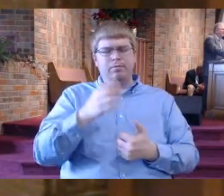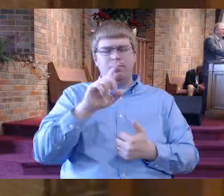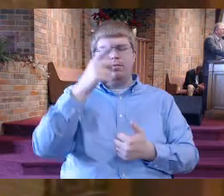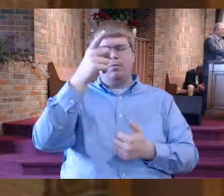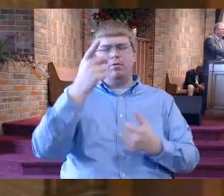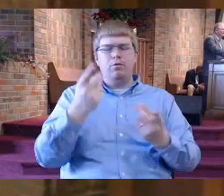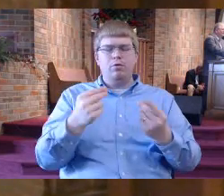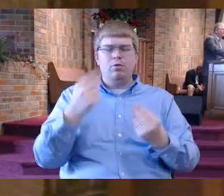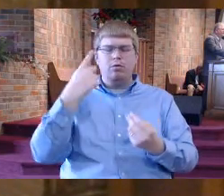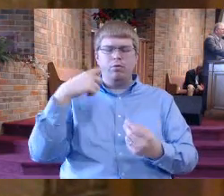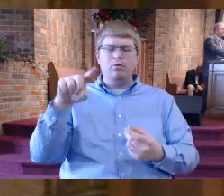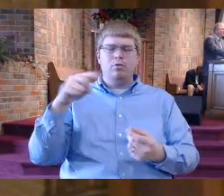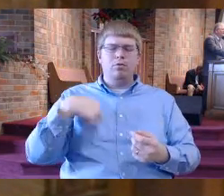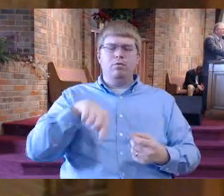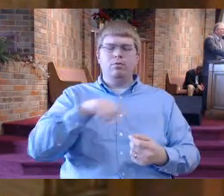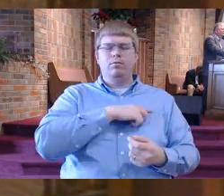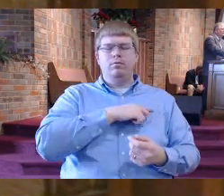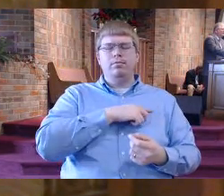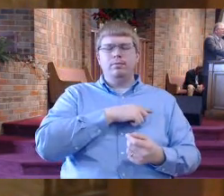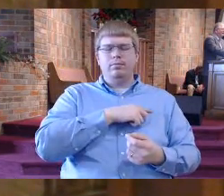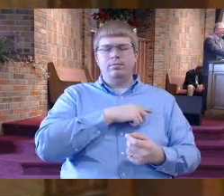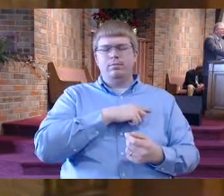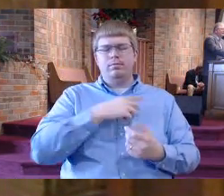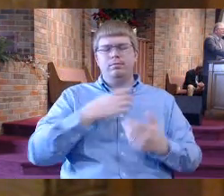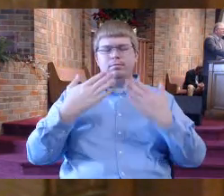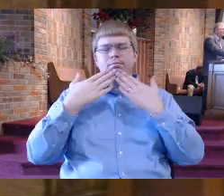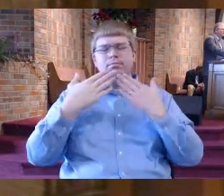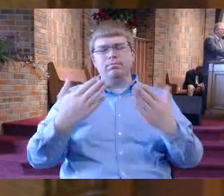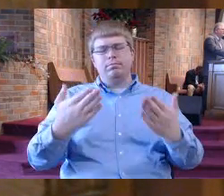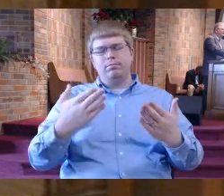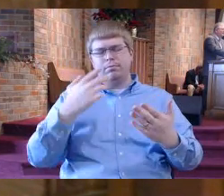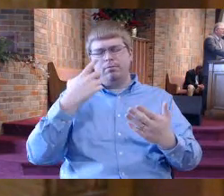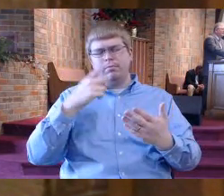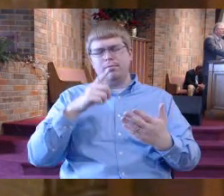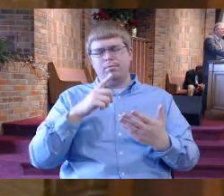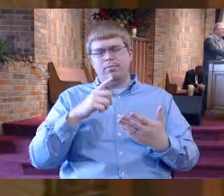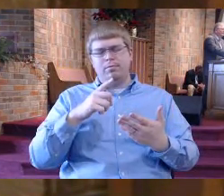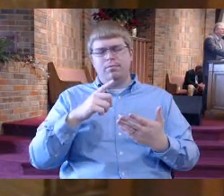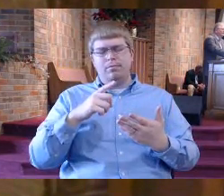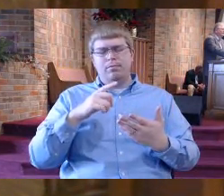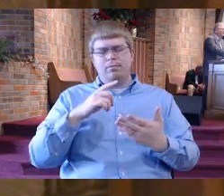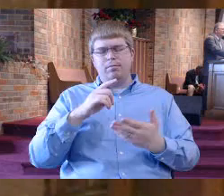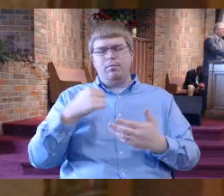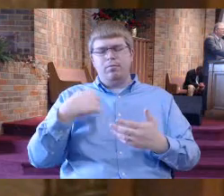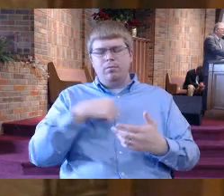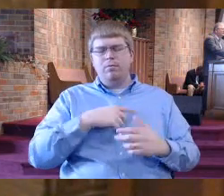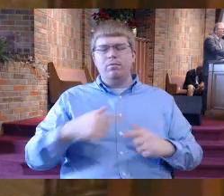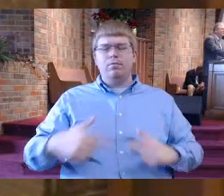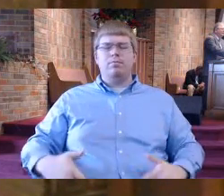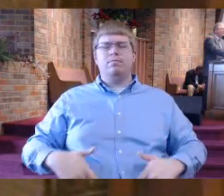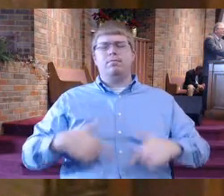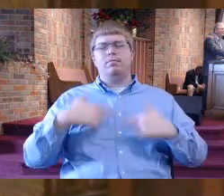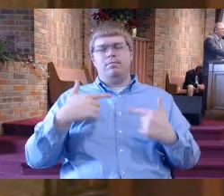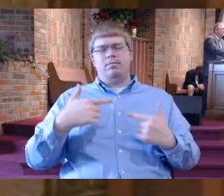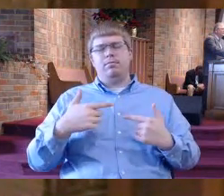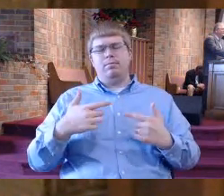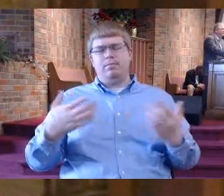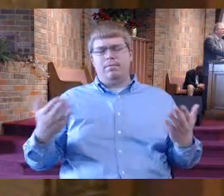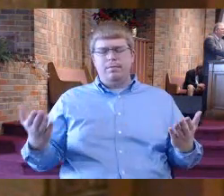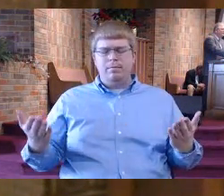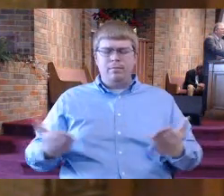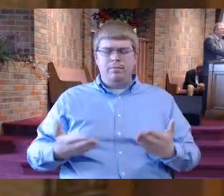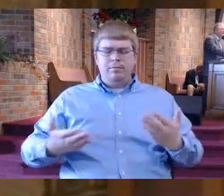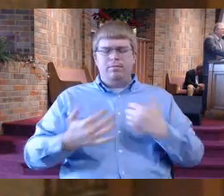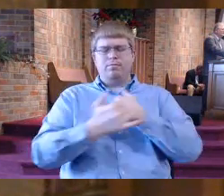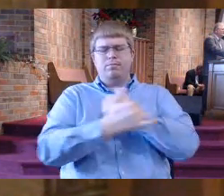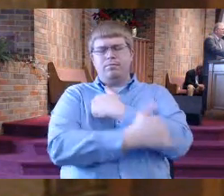Our Father, we thank you for allowing us to live in a place, in a country that allows us to meet without persecution.